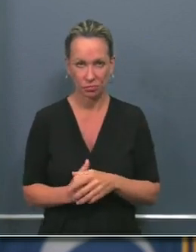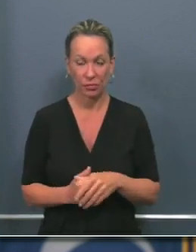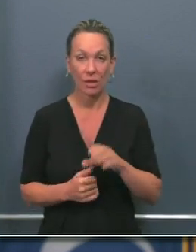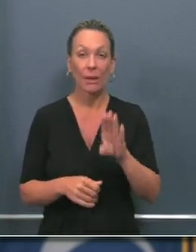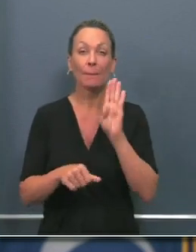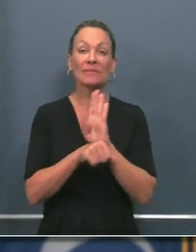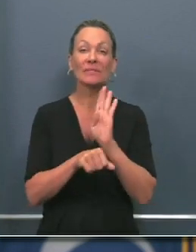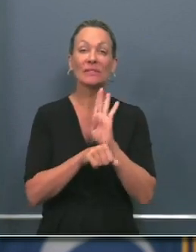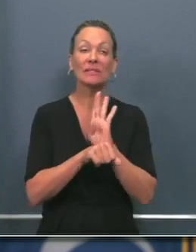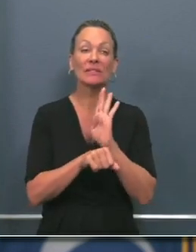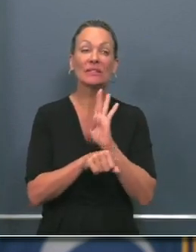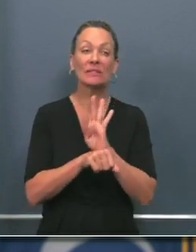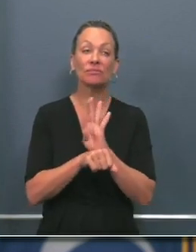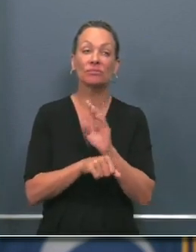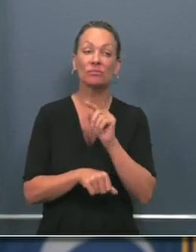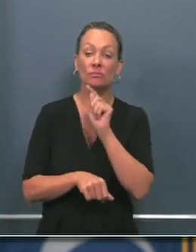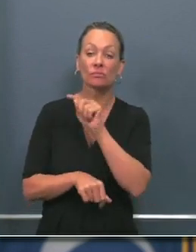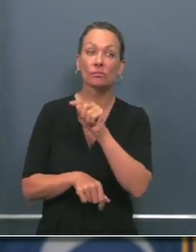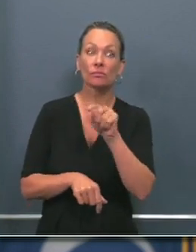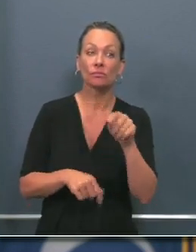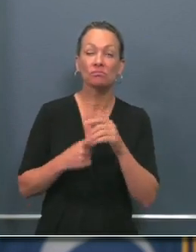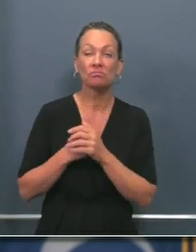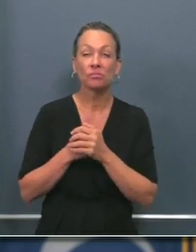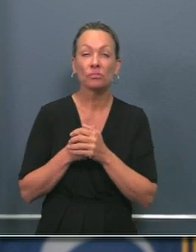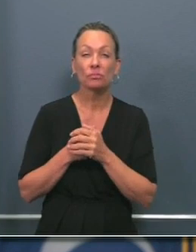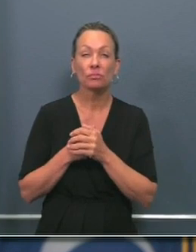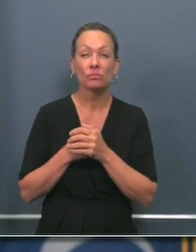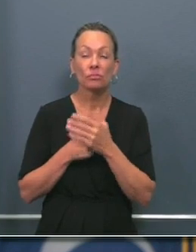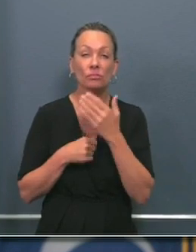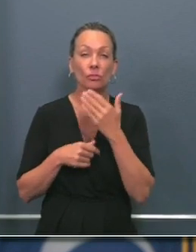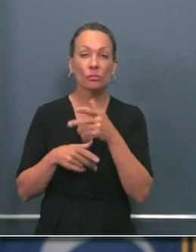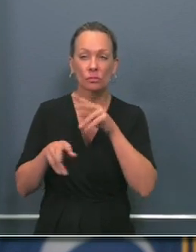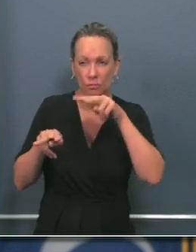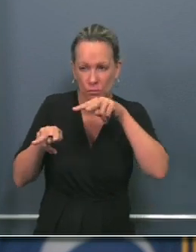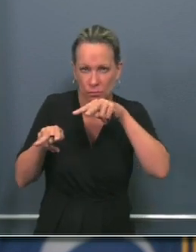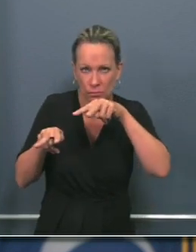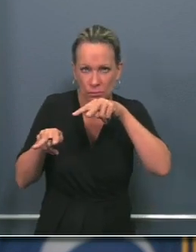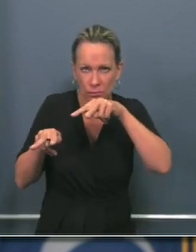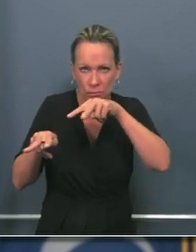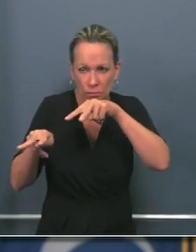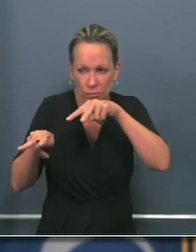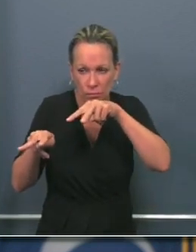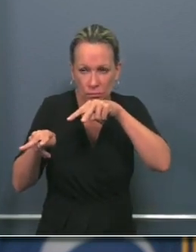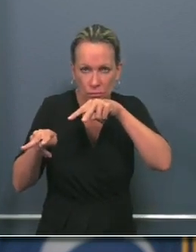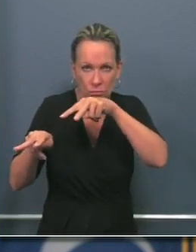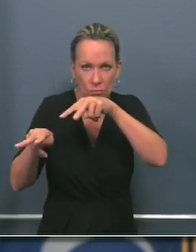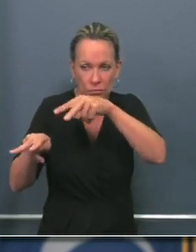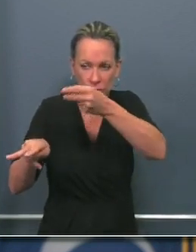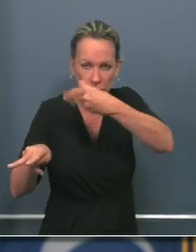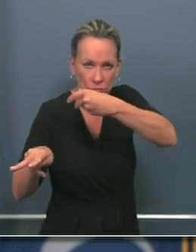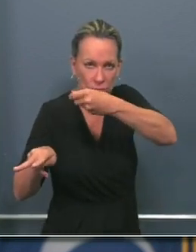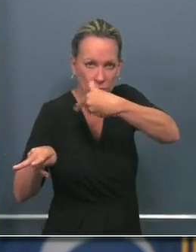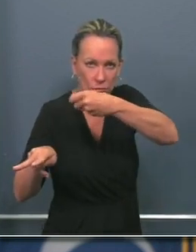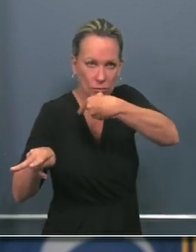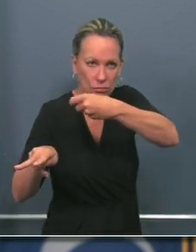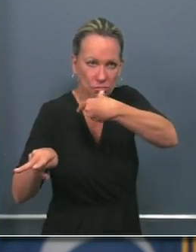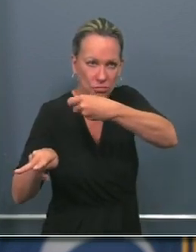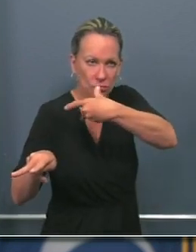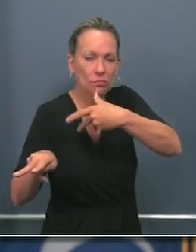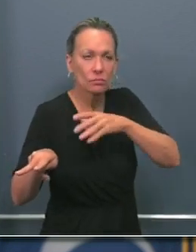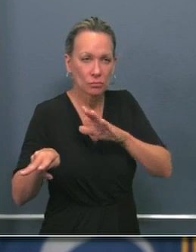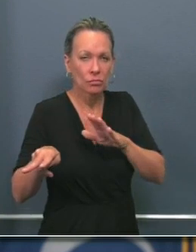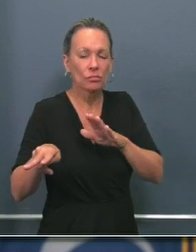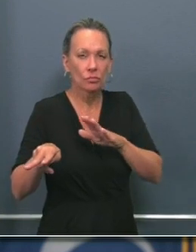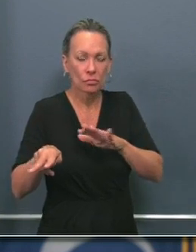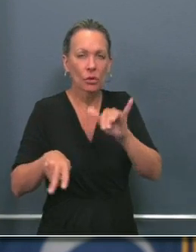pandemic and focused on a future and a faith that they share. So we're very encouraged by that. Also, full disclosure, it has a